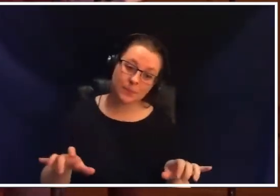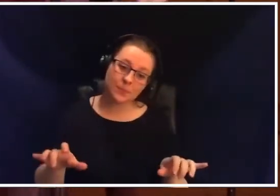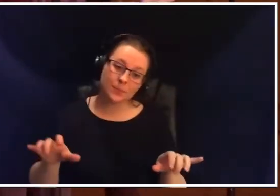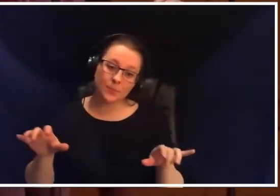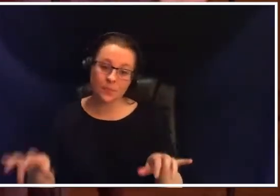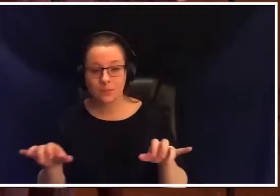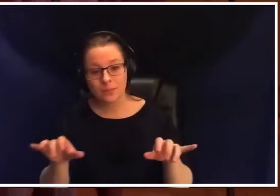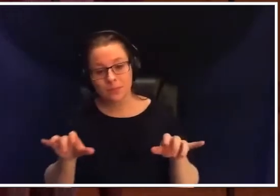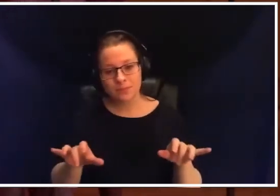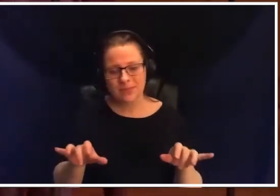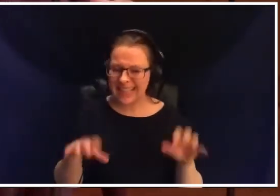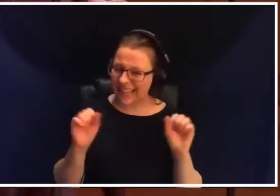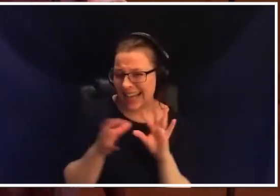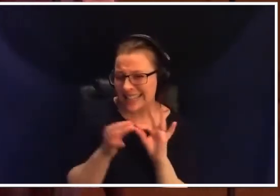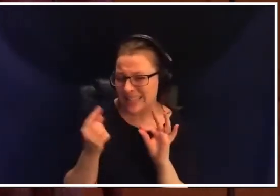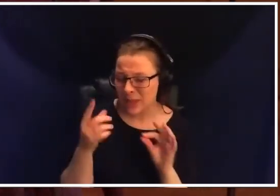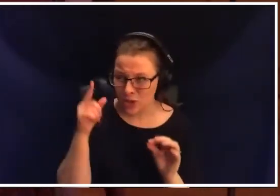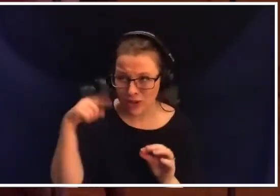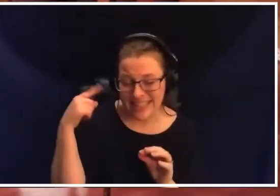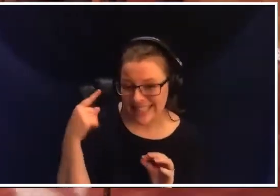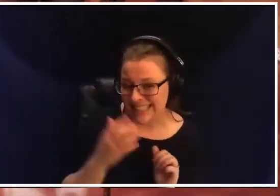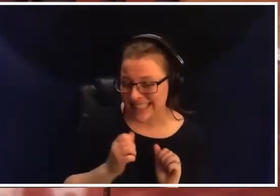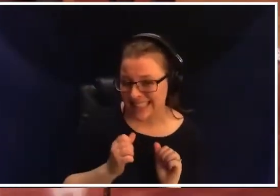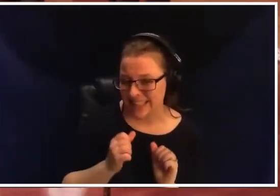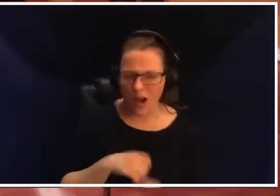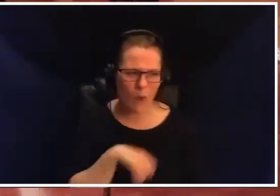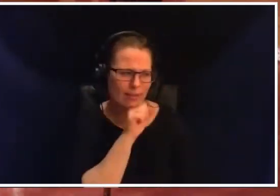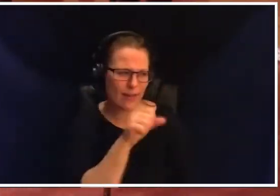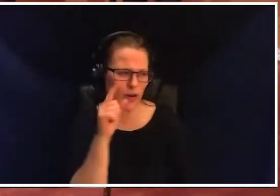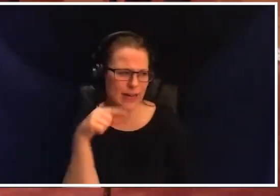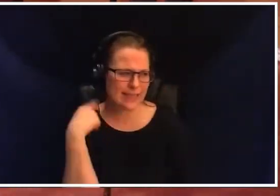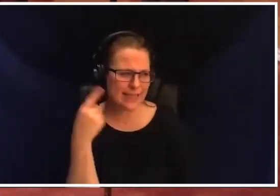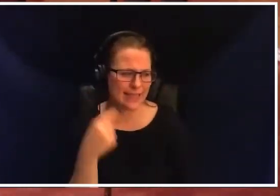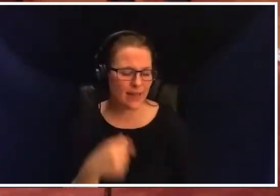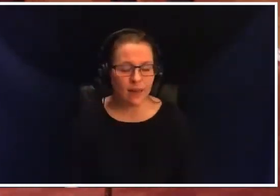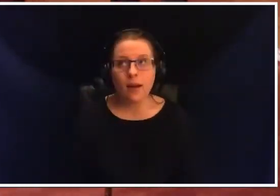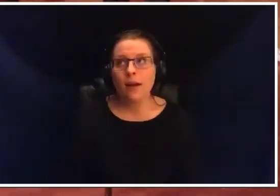Okay. Can I just say something crazy? I love crazy.